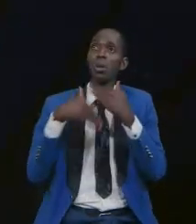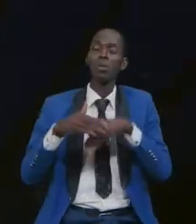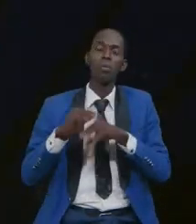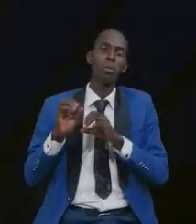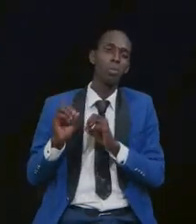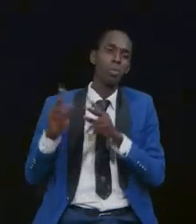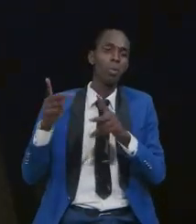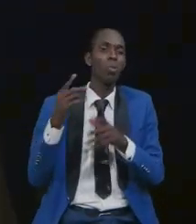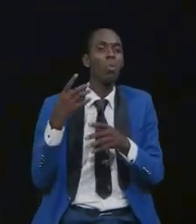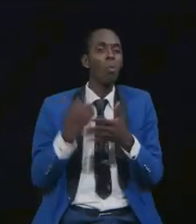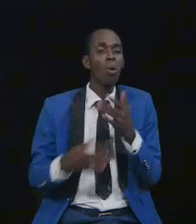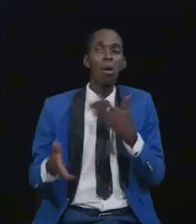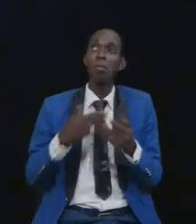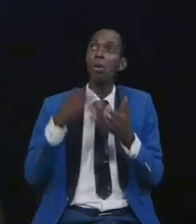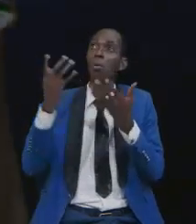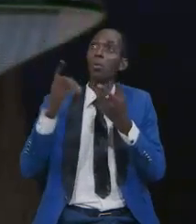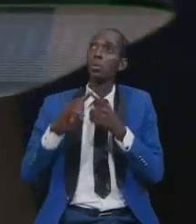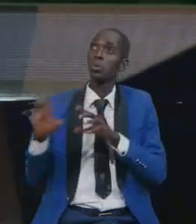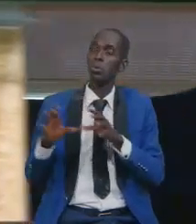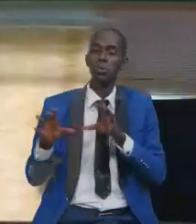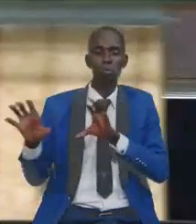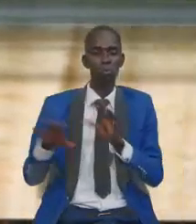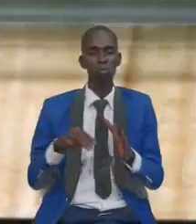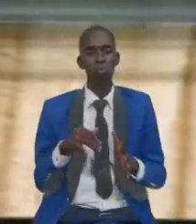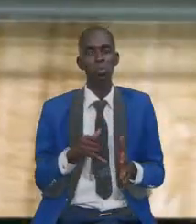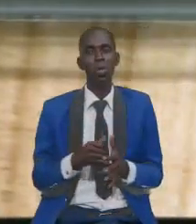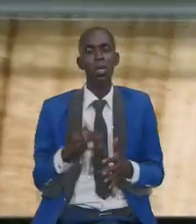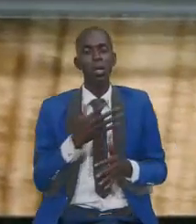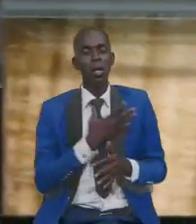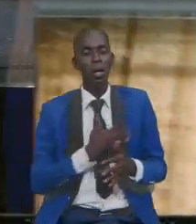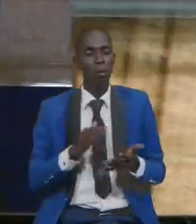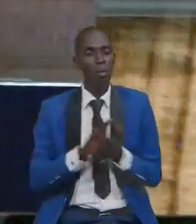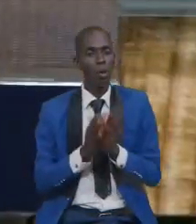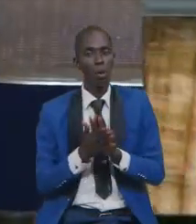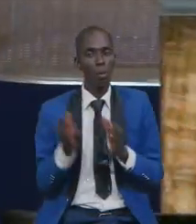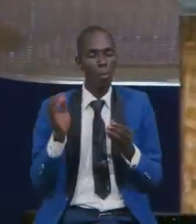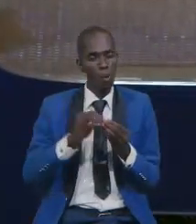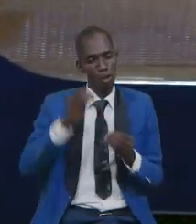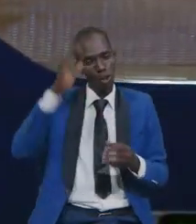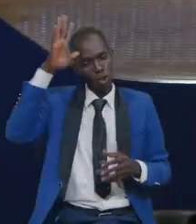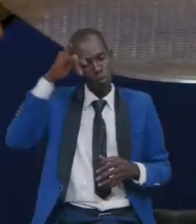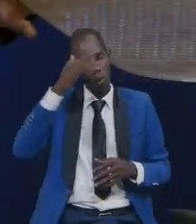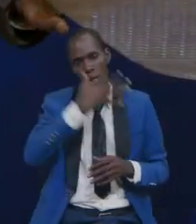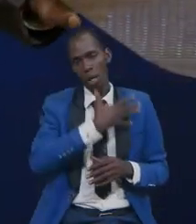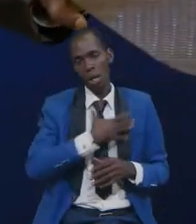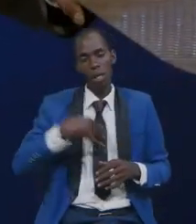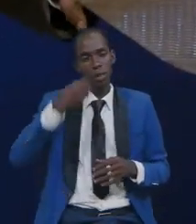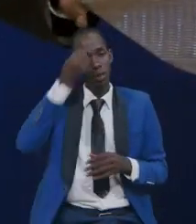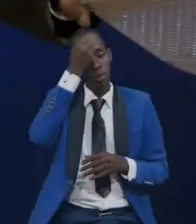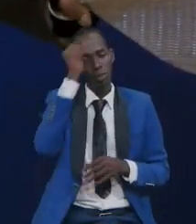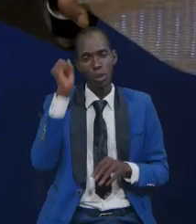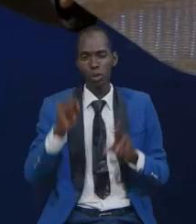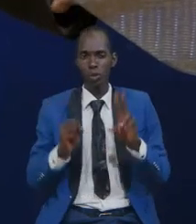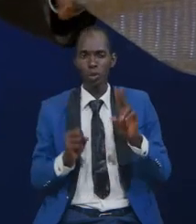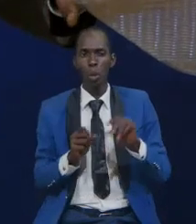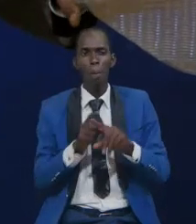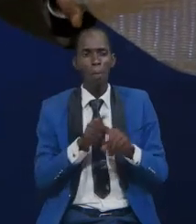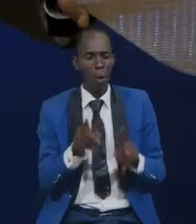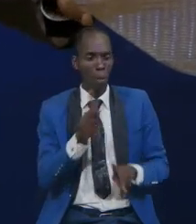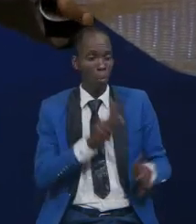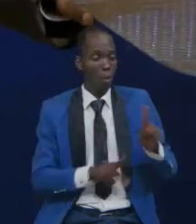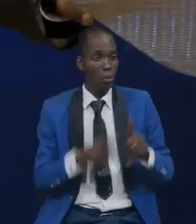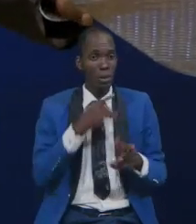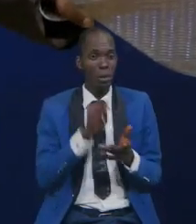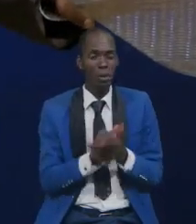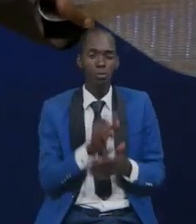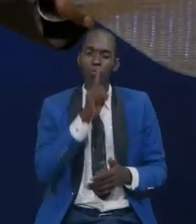he wants to do and become defiant and disobedient. No, they said, truly, we